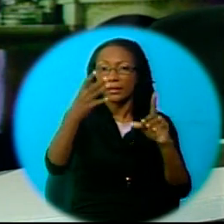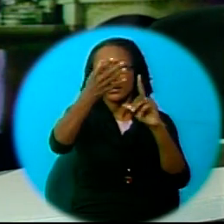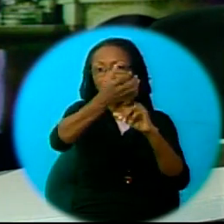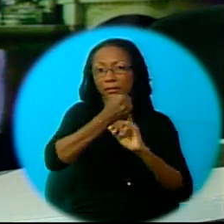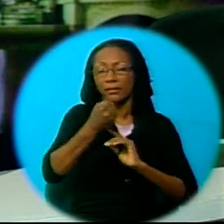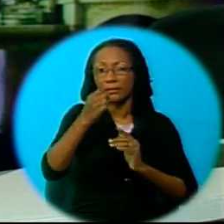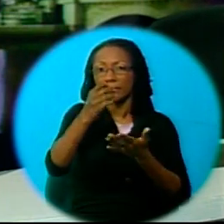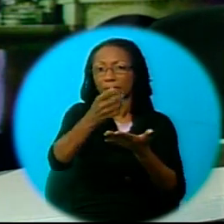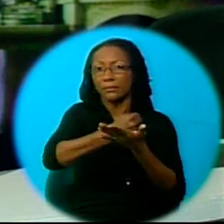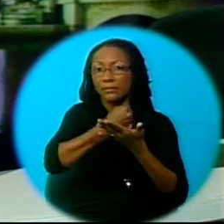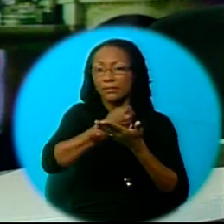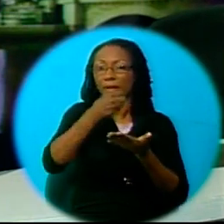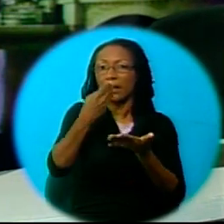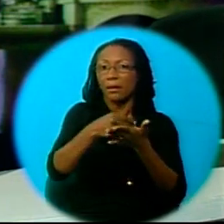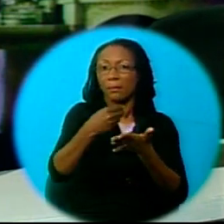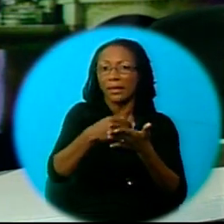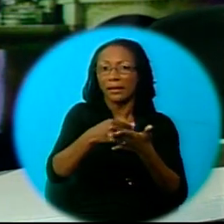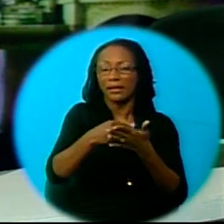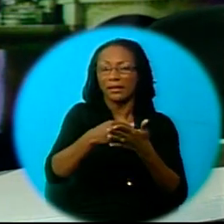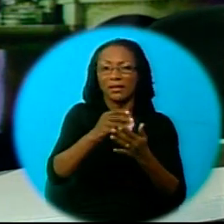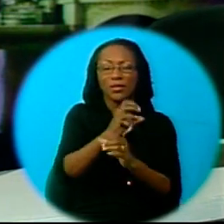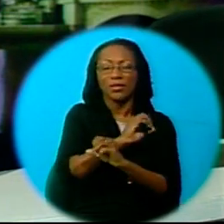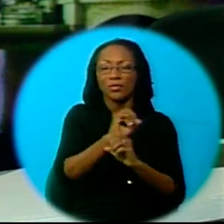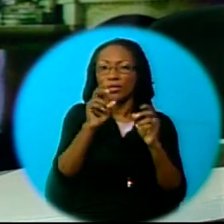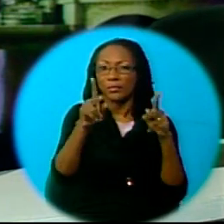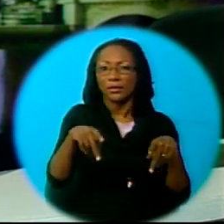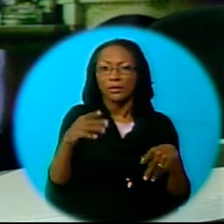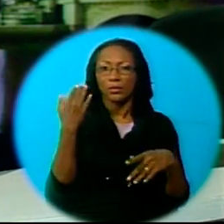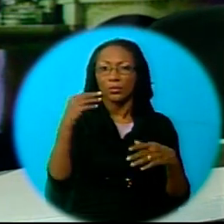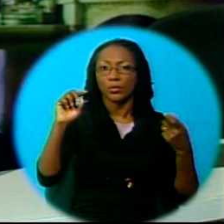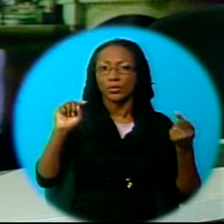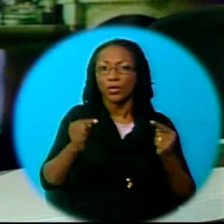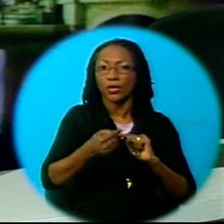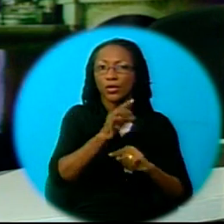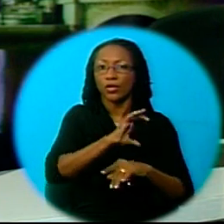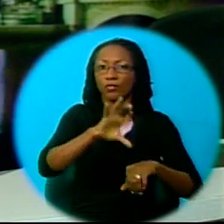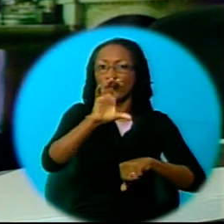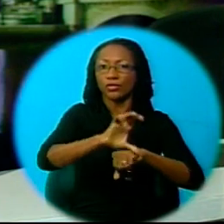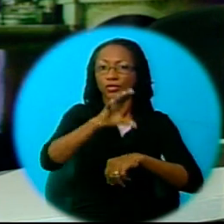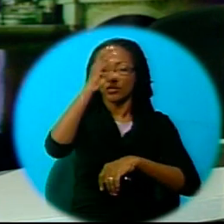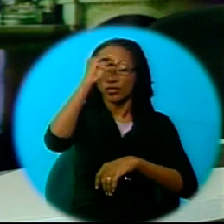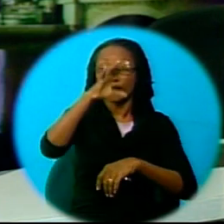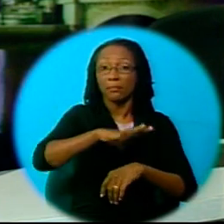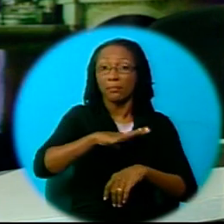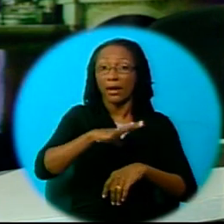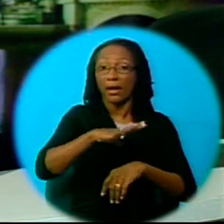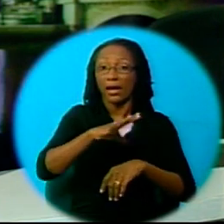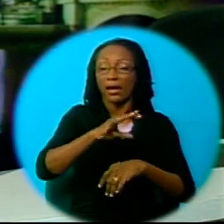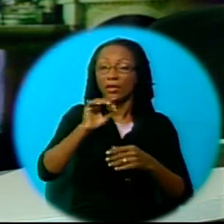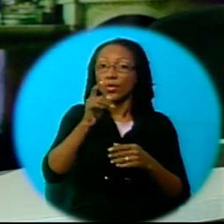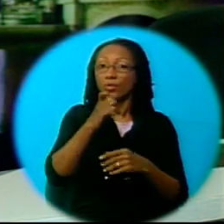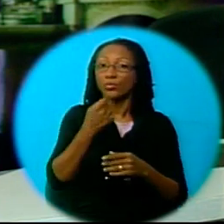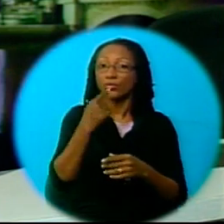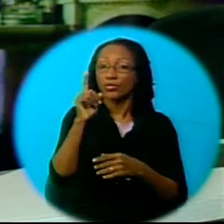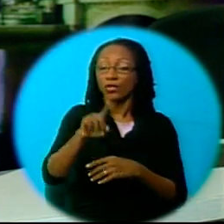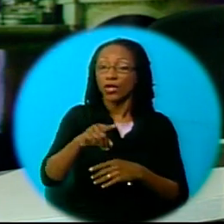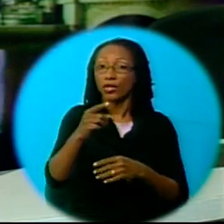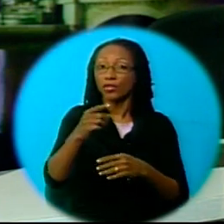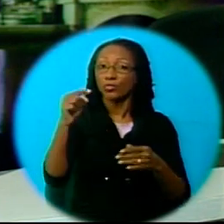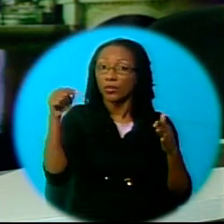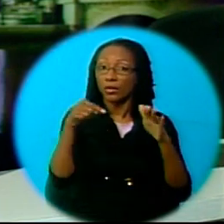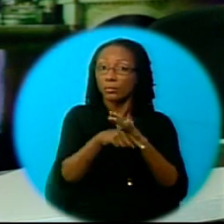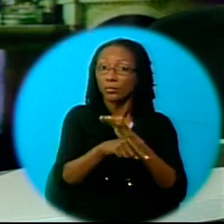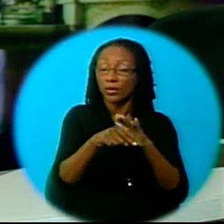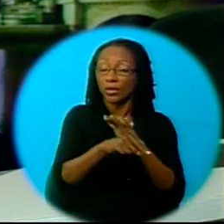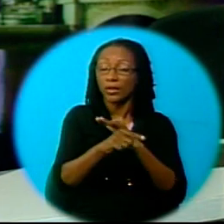no reported injuries. And a Christchurch man charged with murder has been remanded to Her Majesty's Prison at Dodds. This